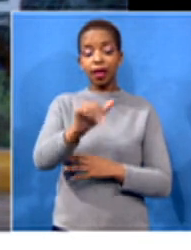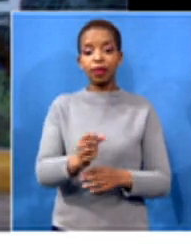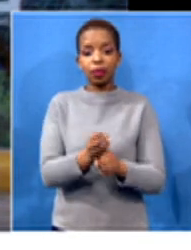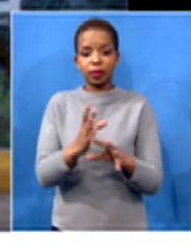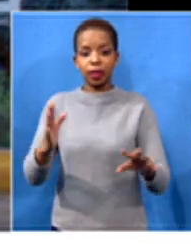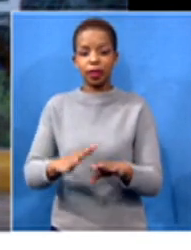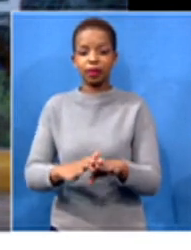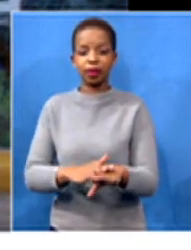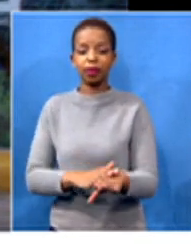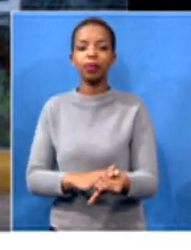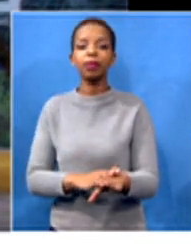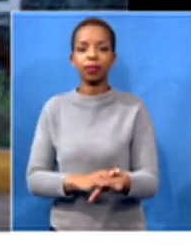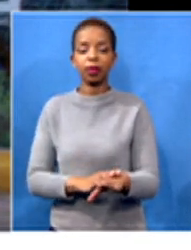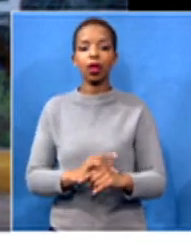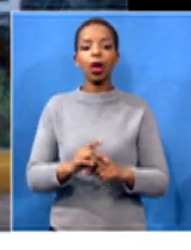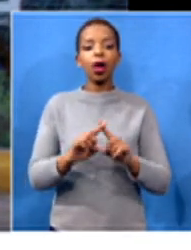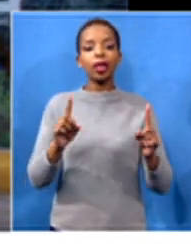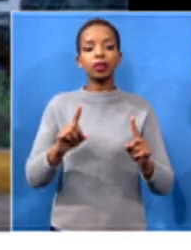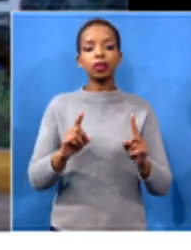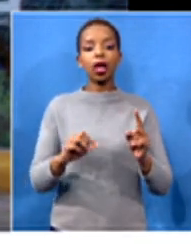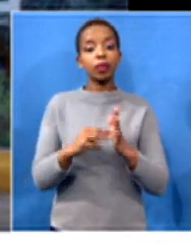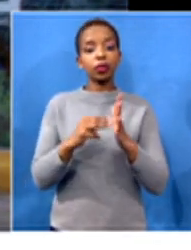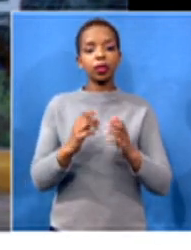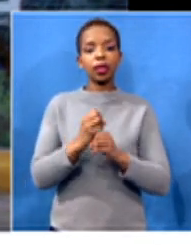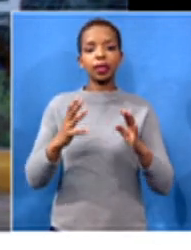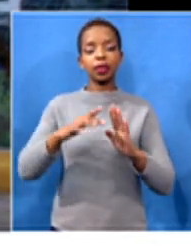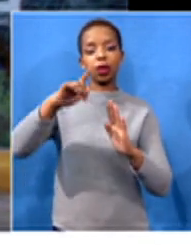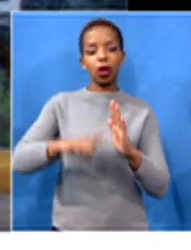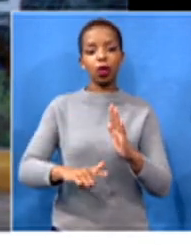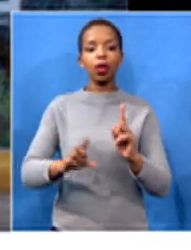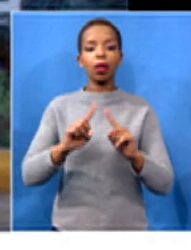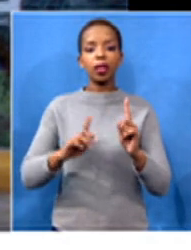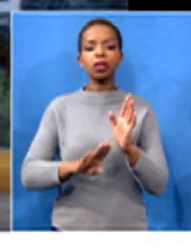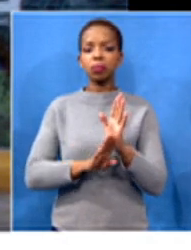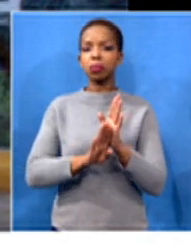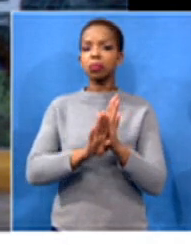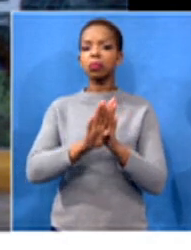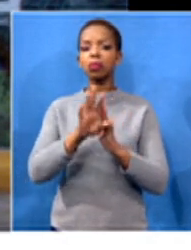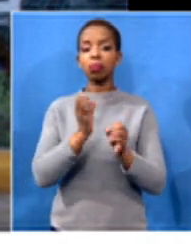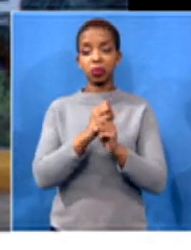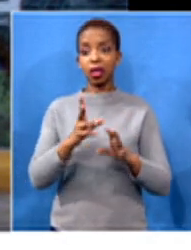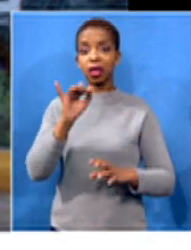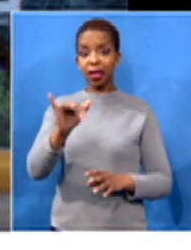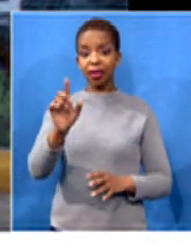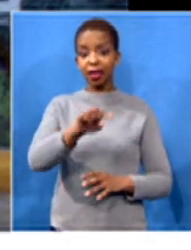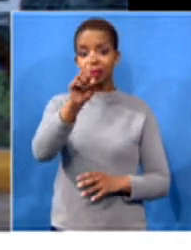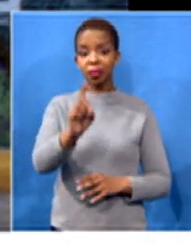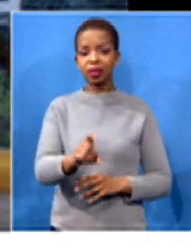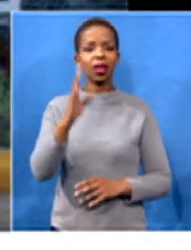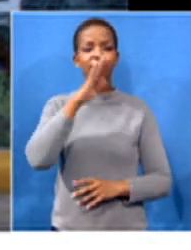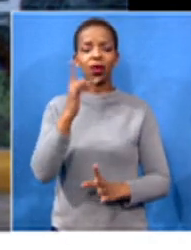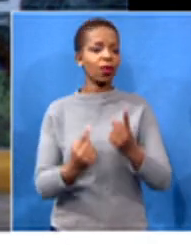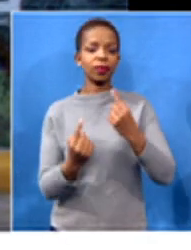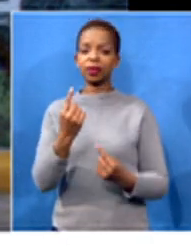You do have to mark the improvements. So since you started with that question, there's no doubt that there's a long way to go.